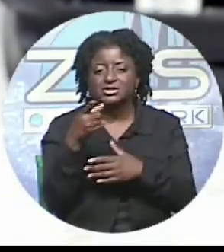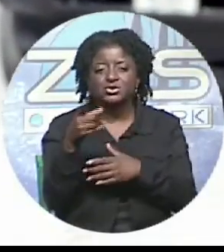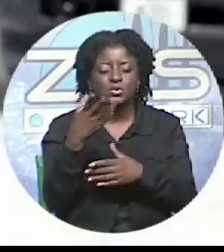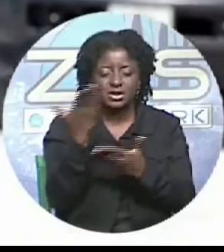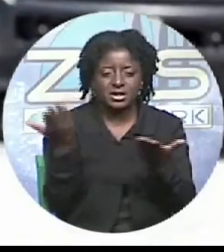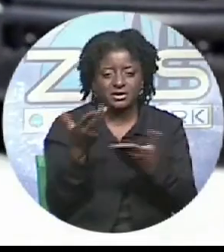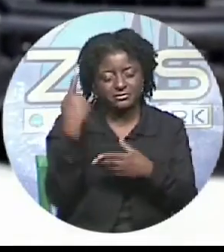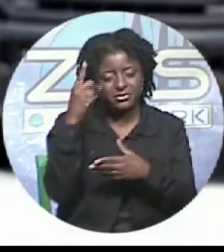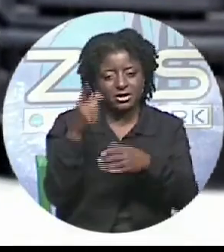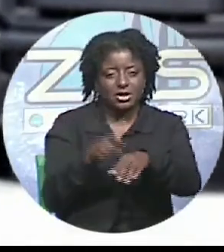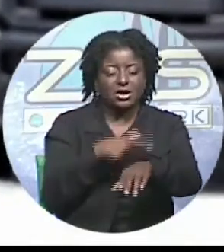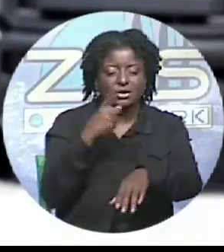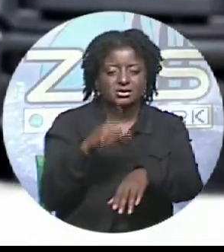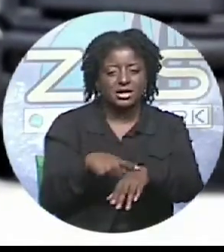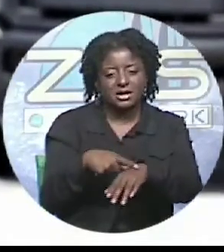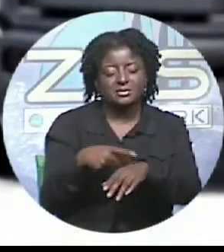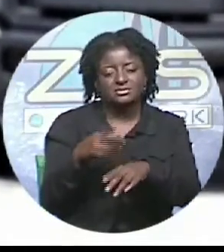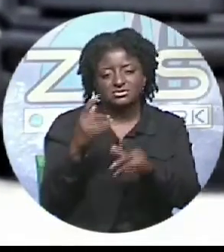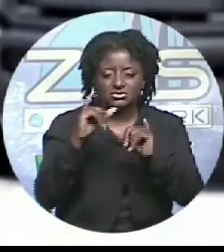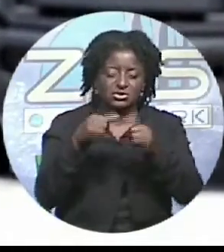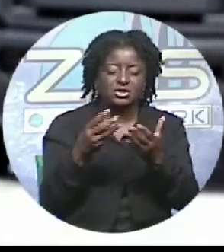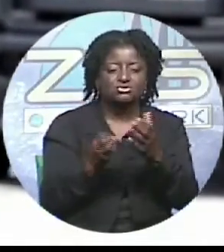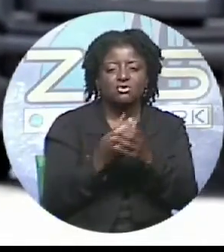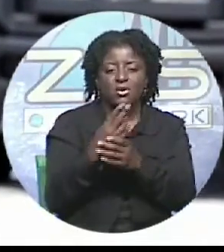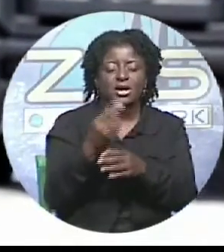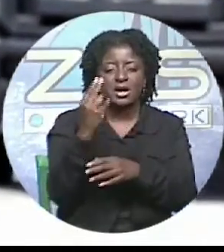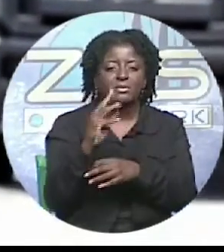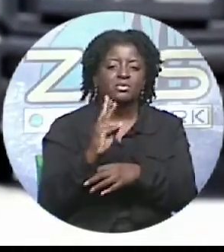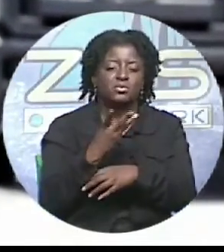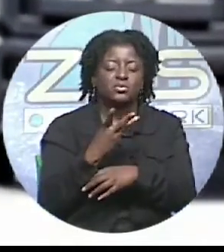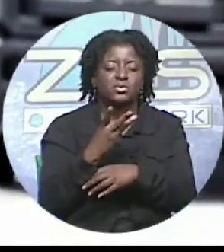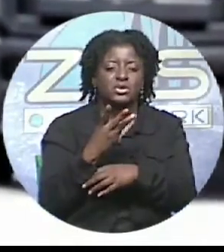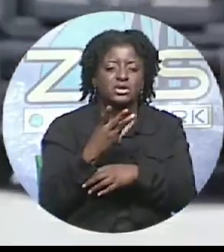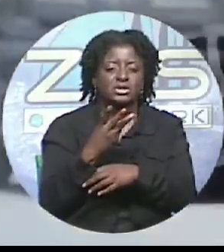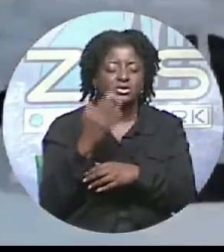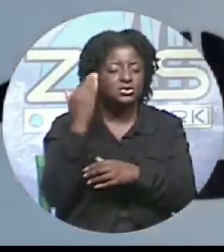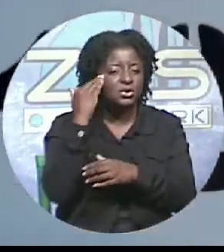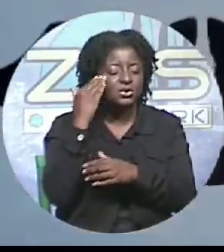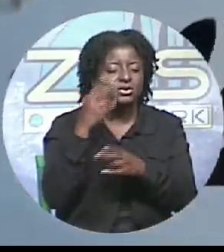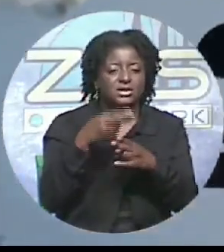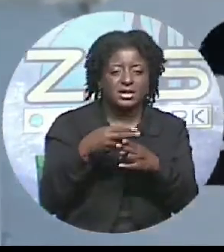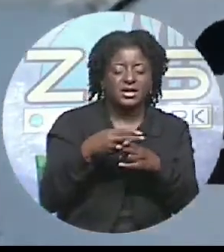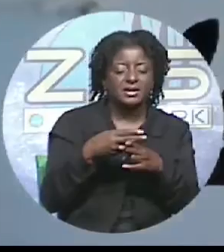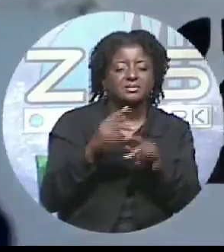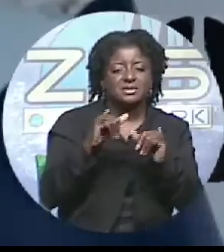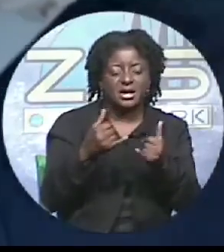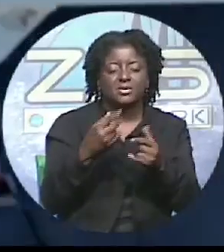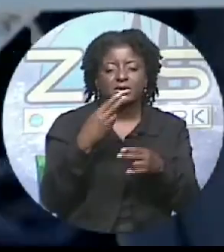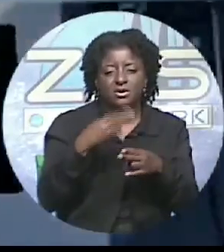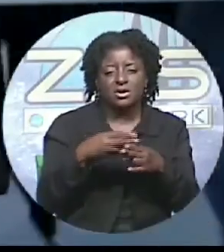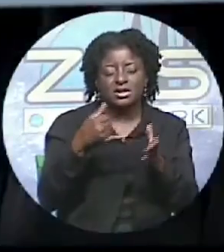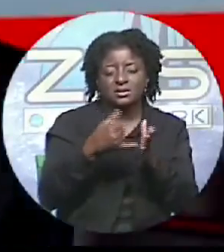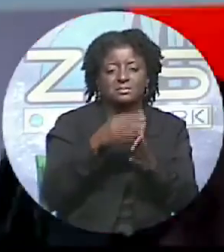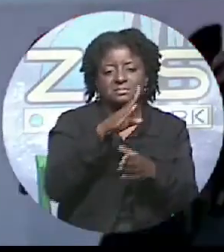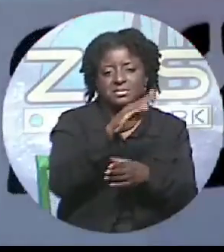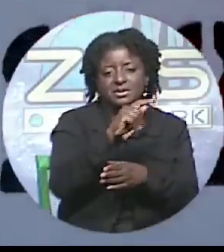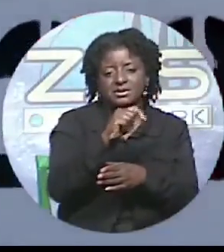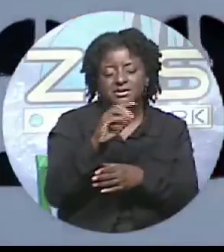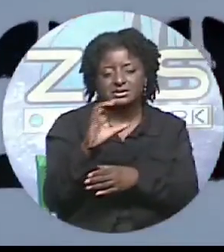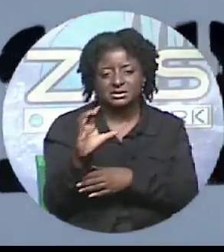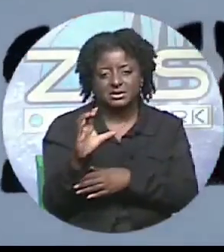growing up, you know, we got used to calling it Batelco, but now, you know, we're BTC every day. It's all in a day's work and just what